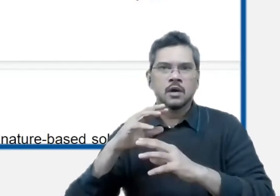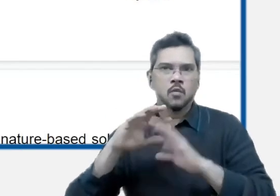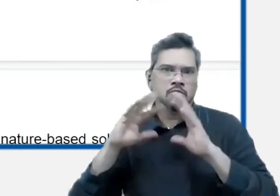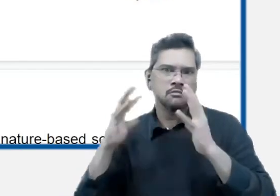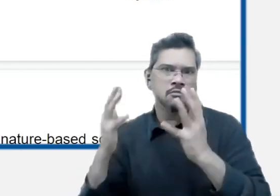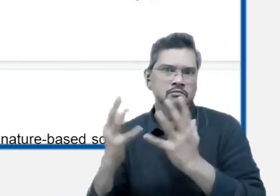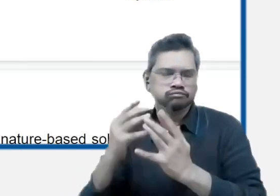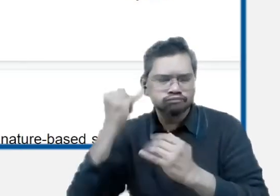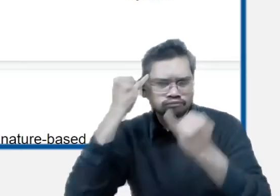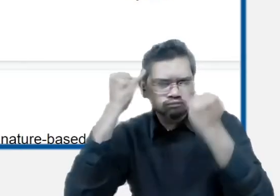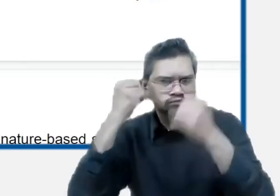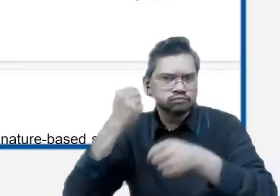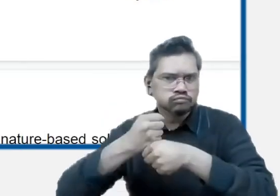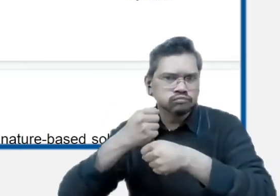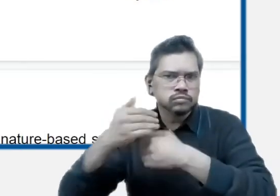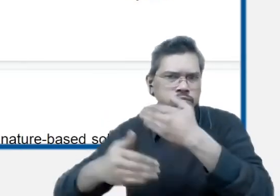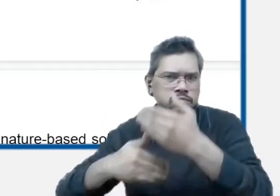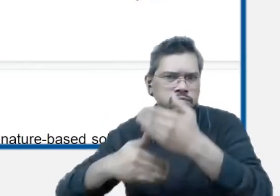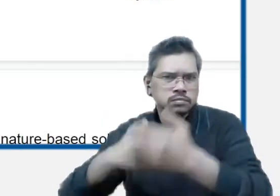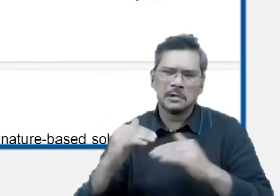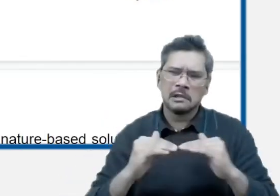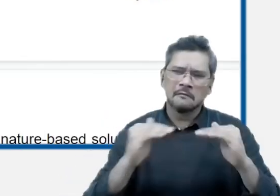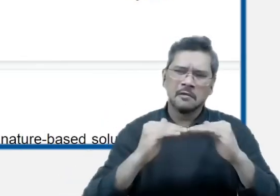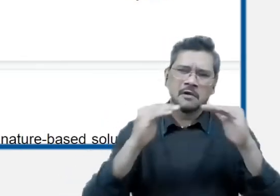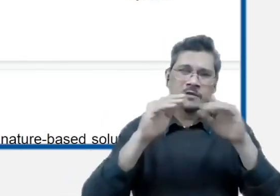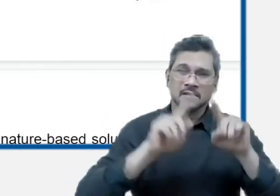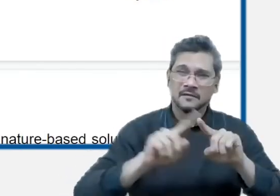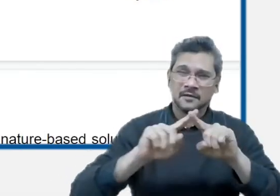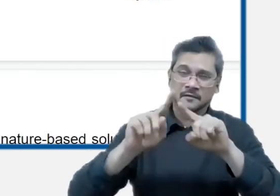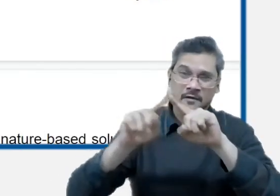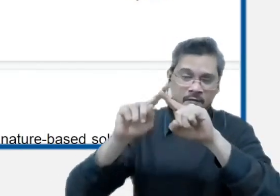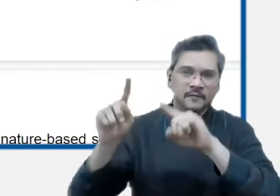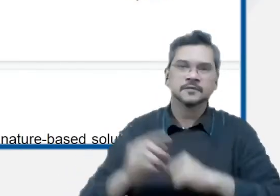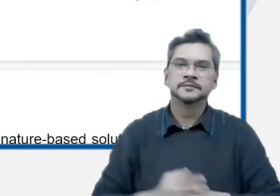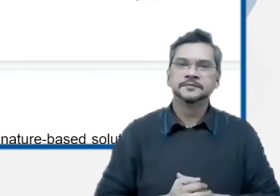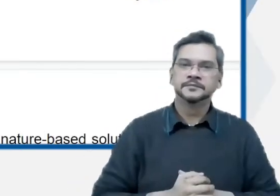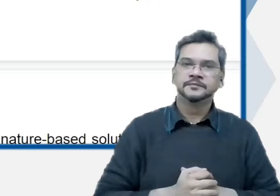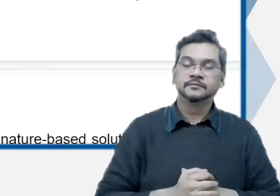further call for the strengthening of resource mobilization strategies